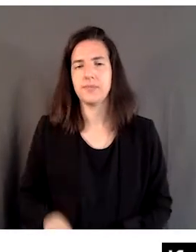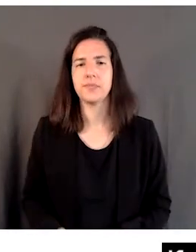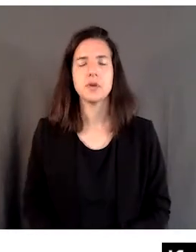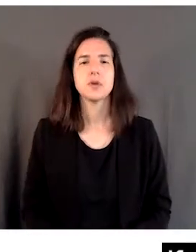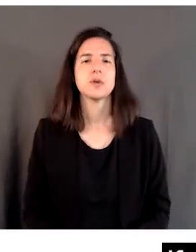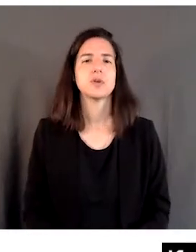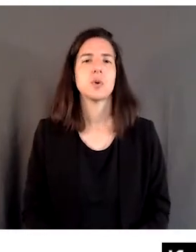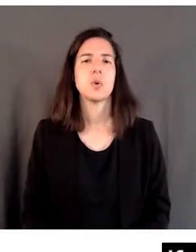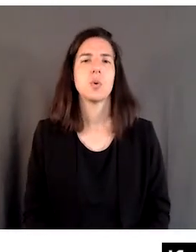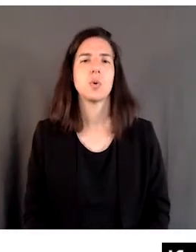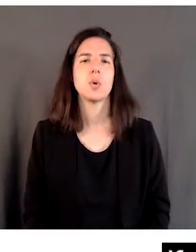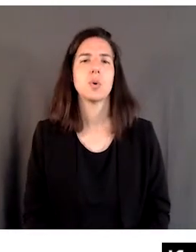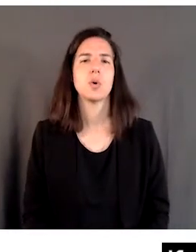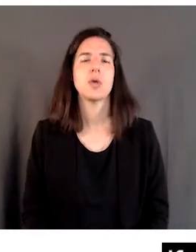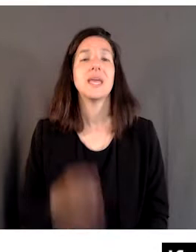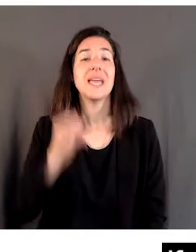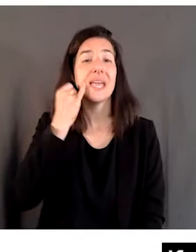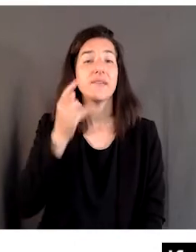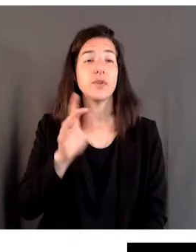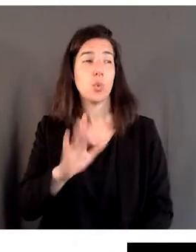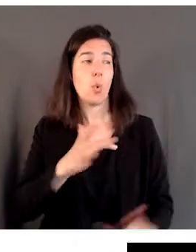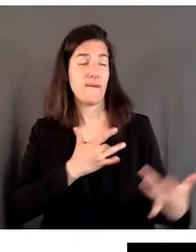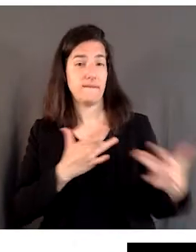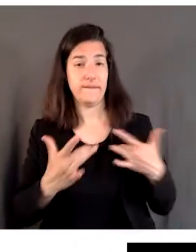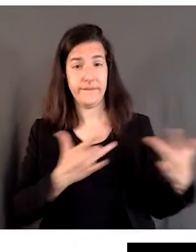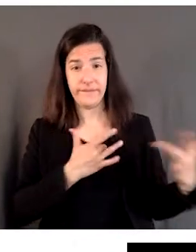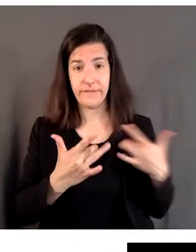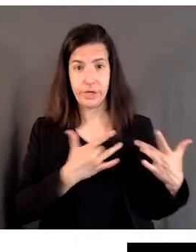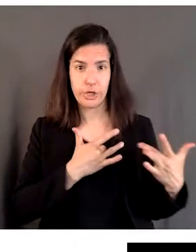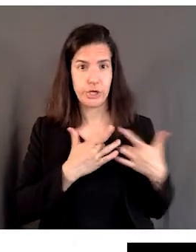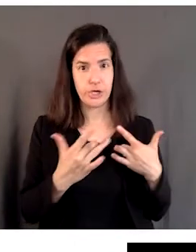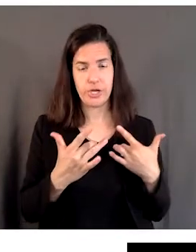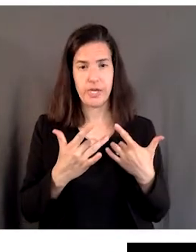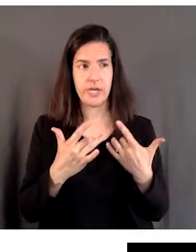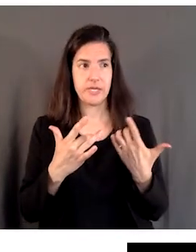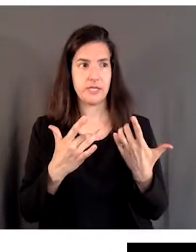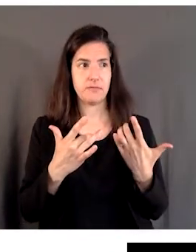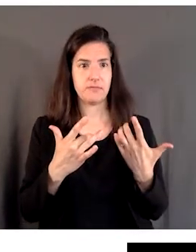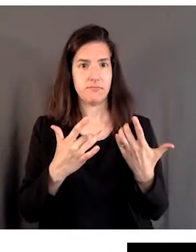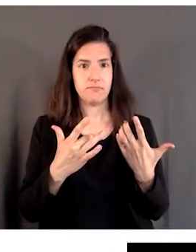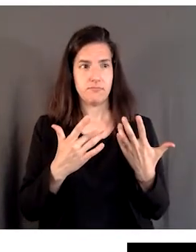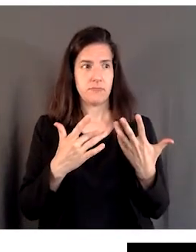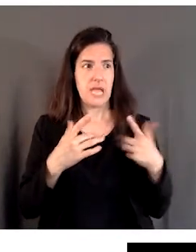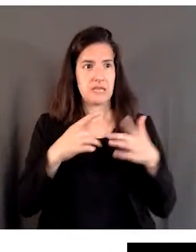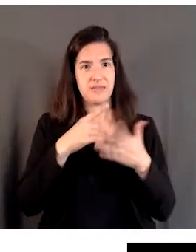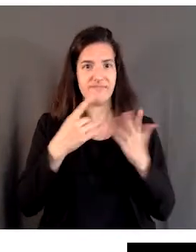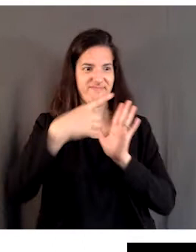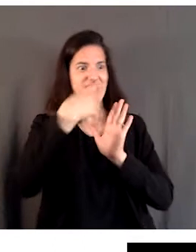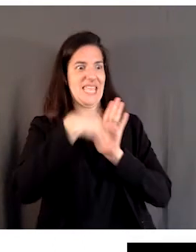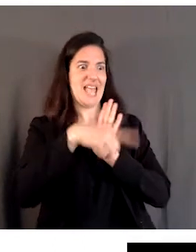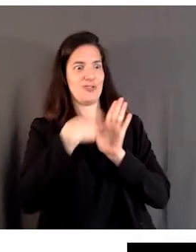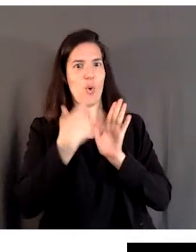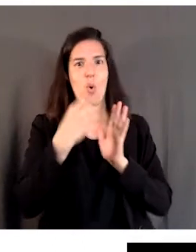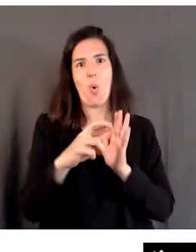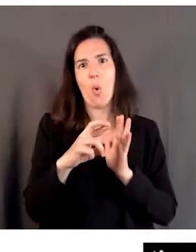your fear of being canceled or being wrong is the reason for you not